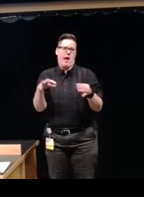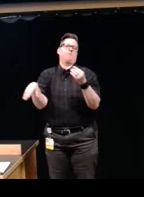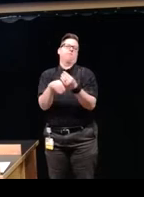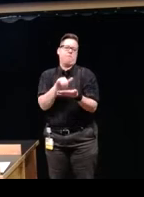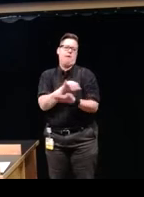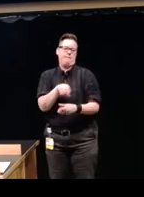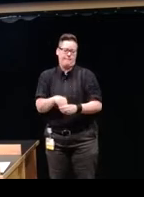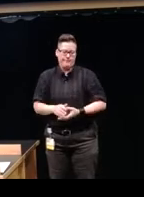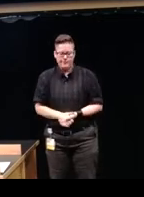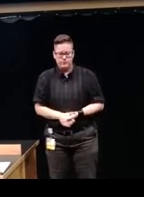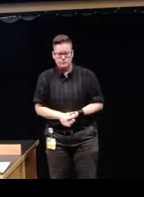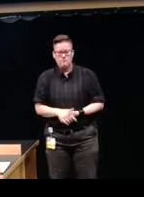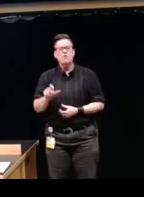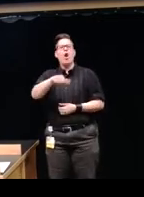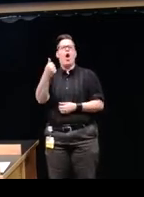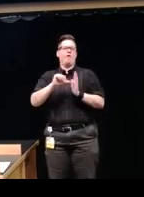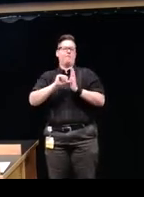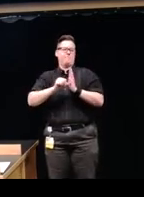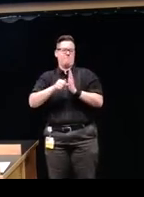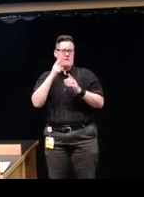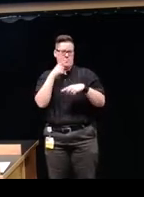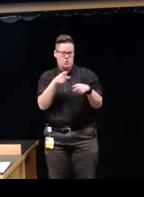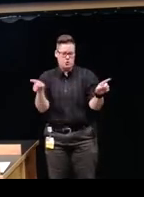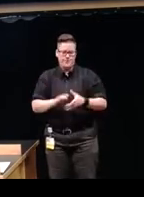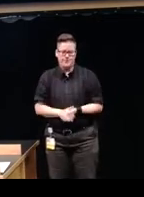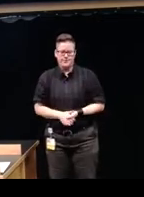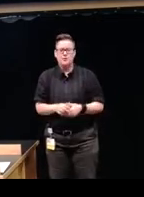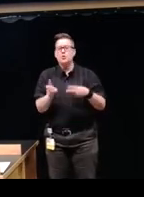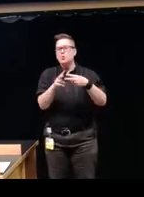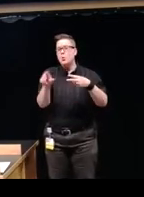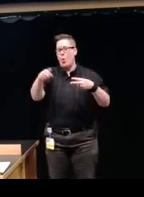The other piece that I want to begin to highlight for you all up front is